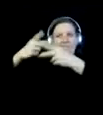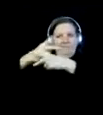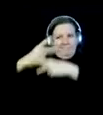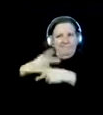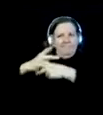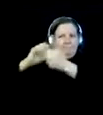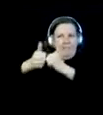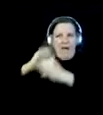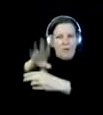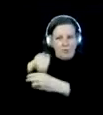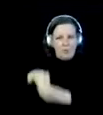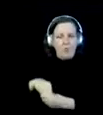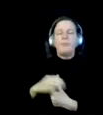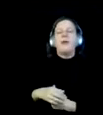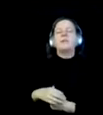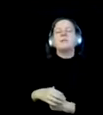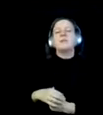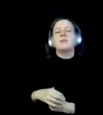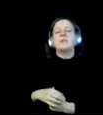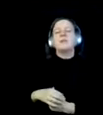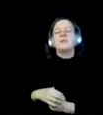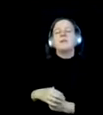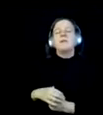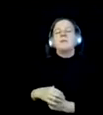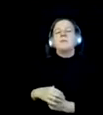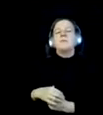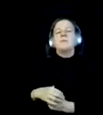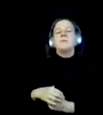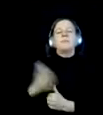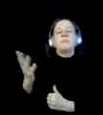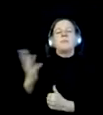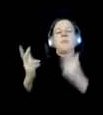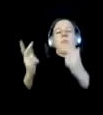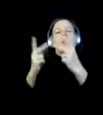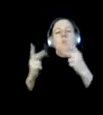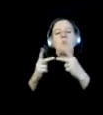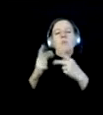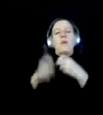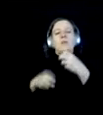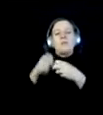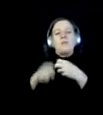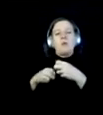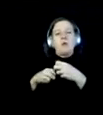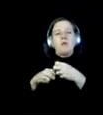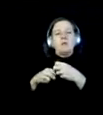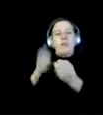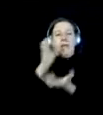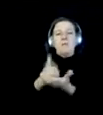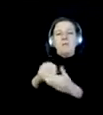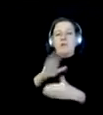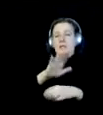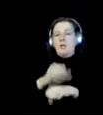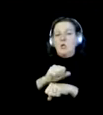it. So I wanted to know, what is the place of difficult images in your work? I mean, there are some images in Last